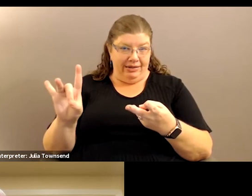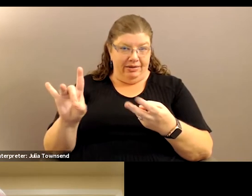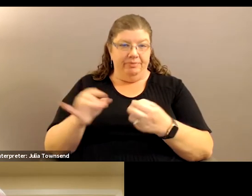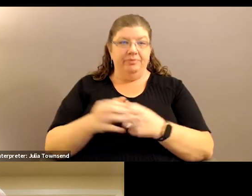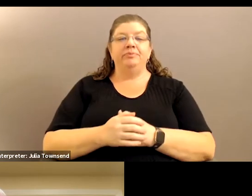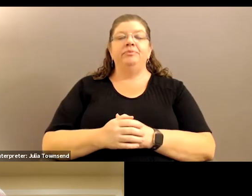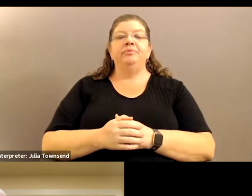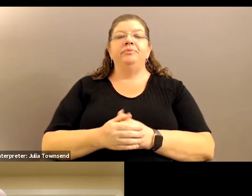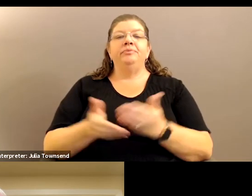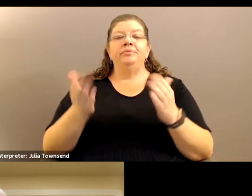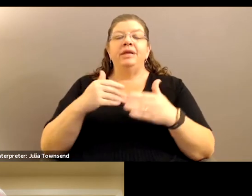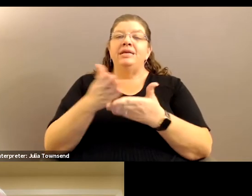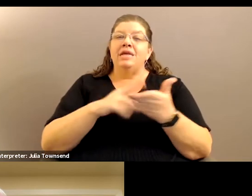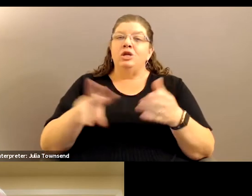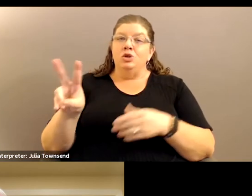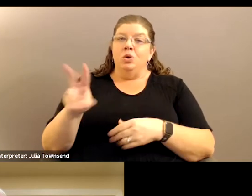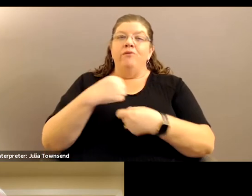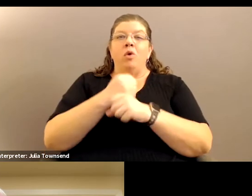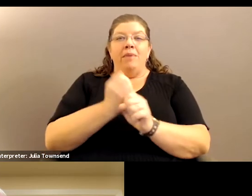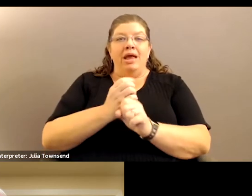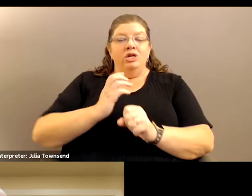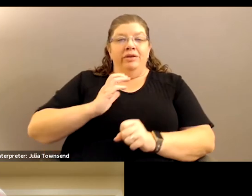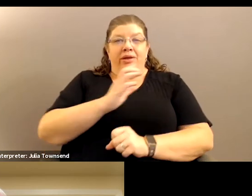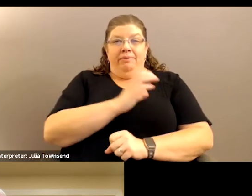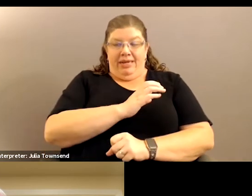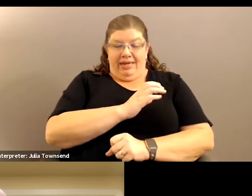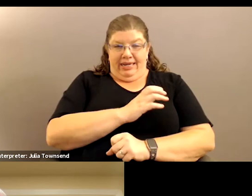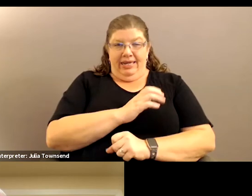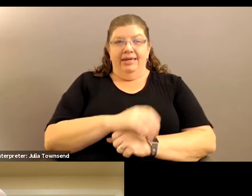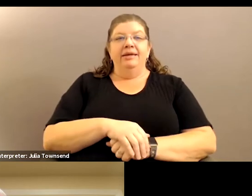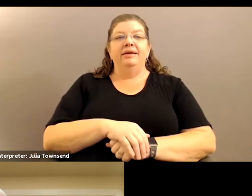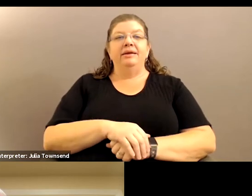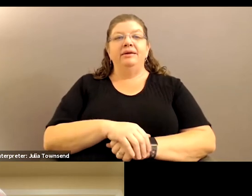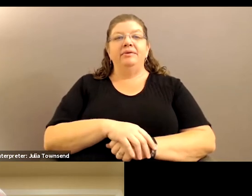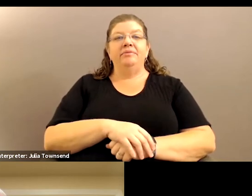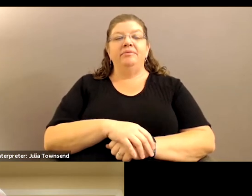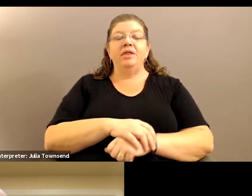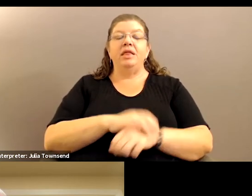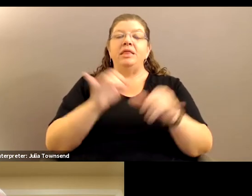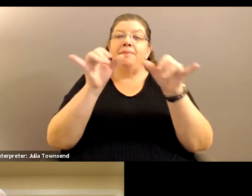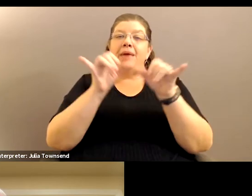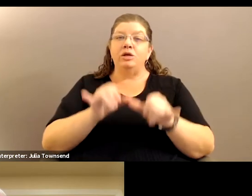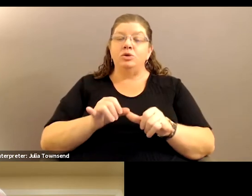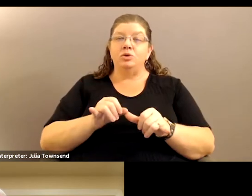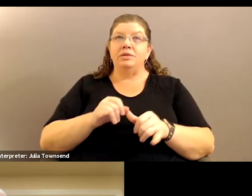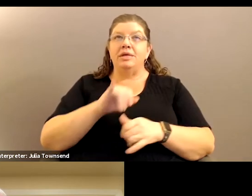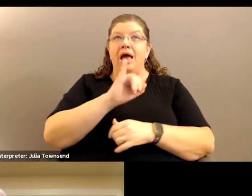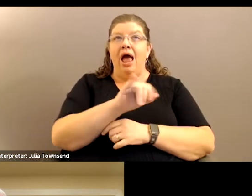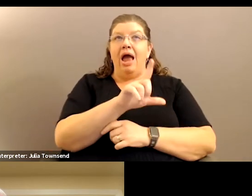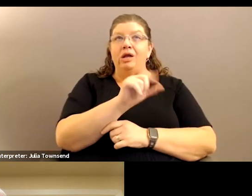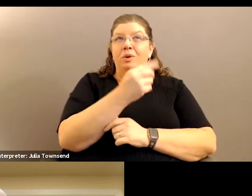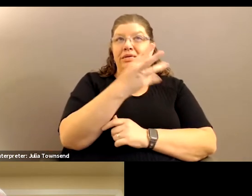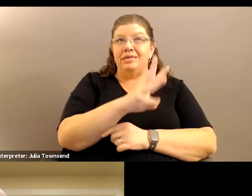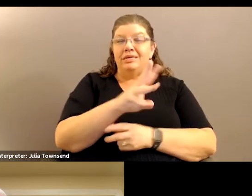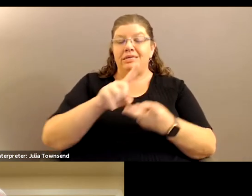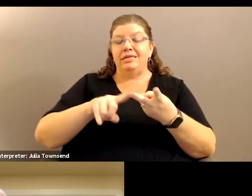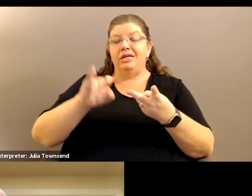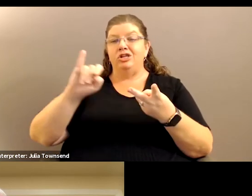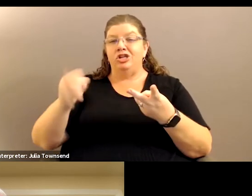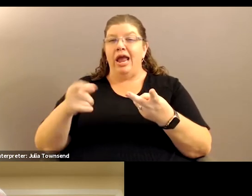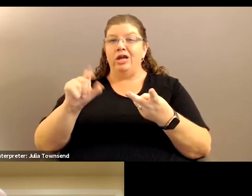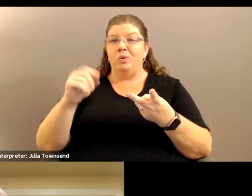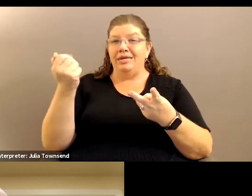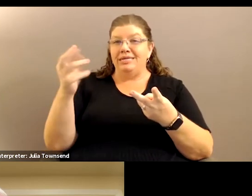section 2 formation of the committee and charges the measures i 2016 and j2016